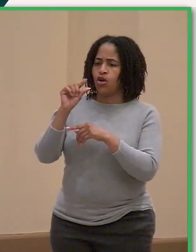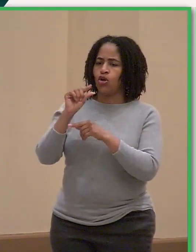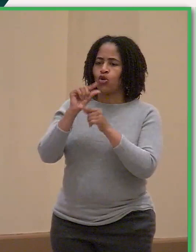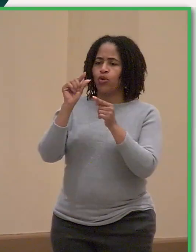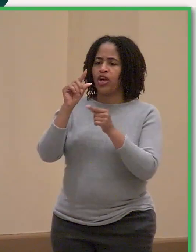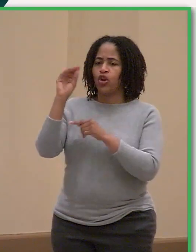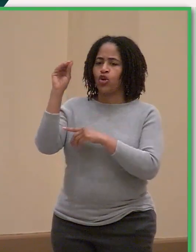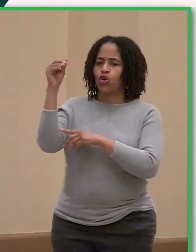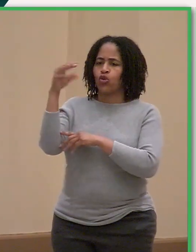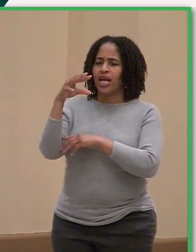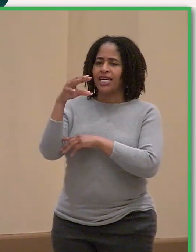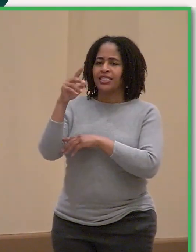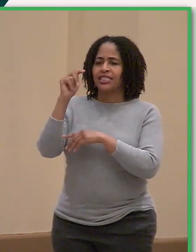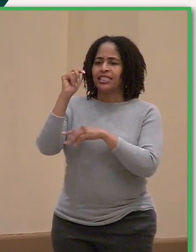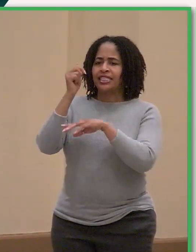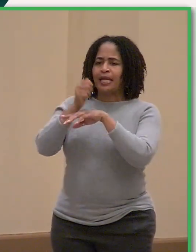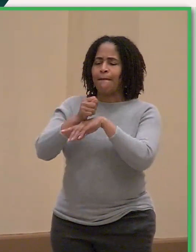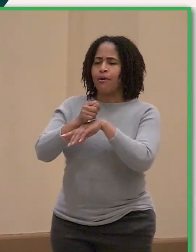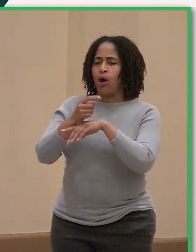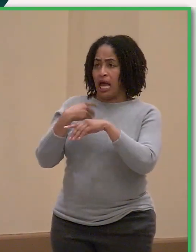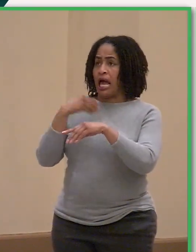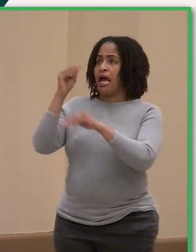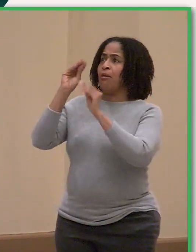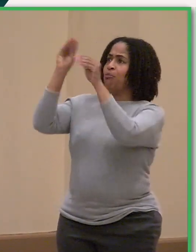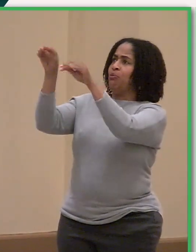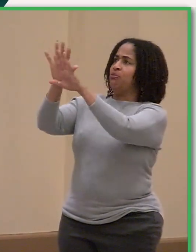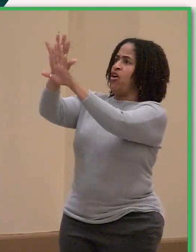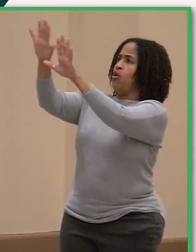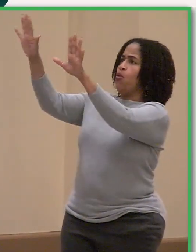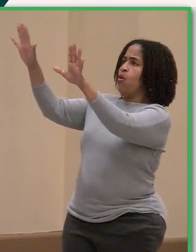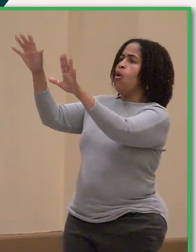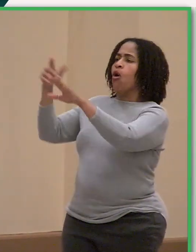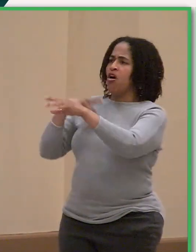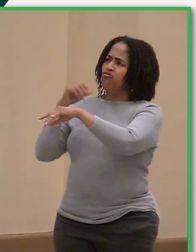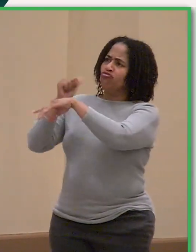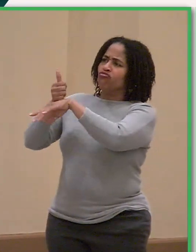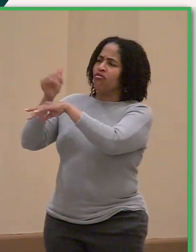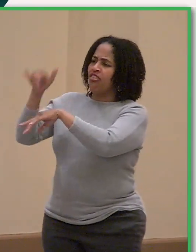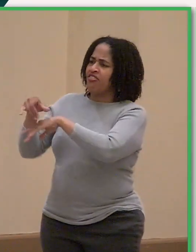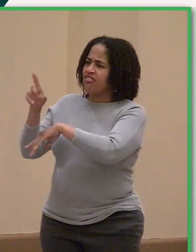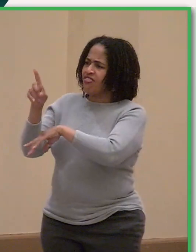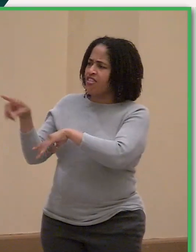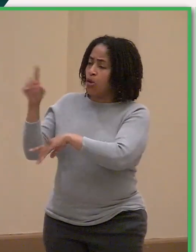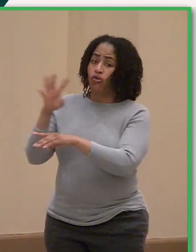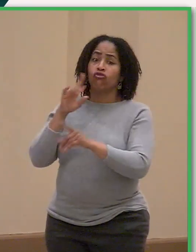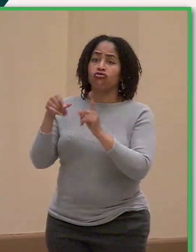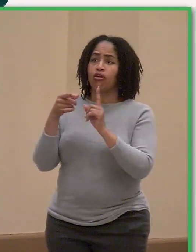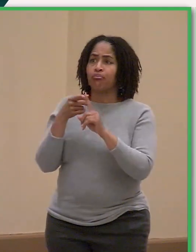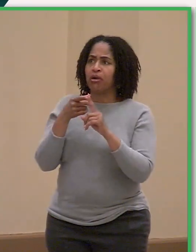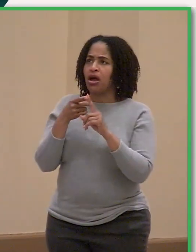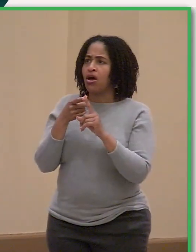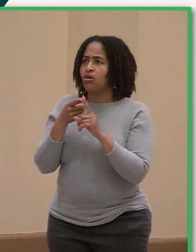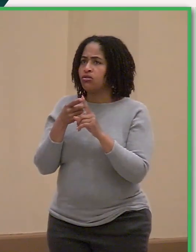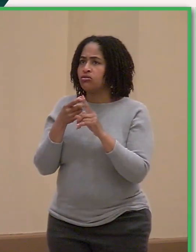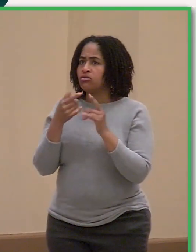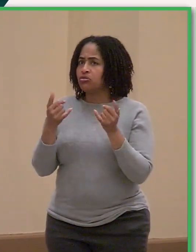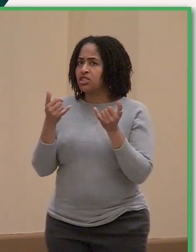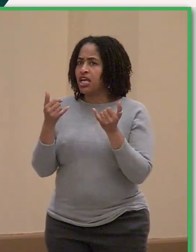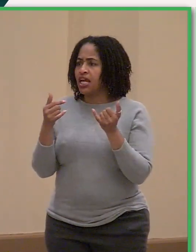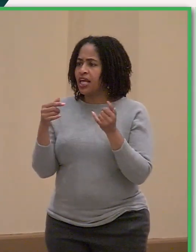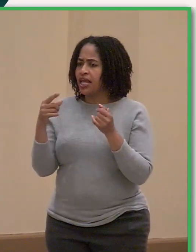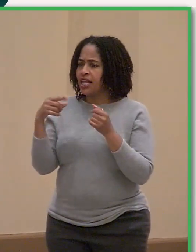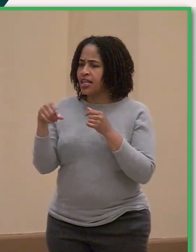that wall that's up behind his pulpit, I put that up there. And we had debates and talked about everything. This was his dream where